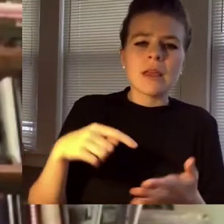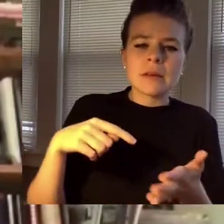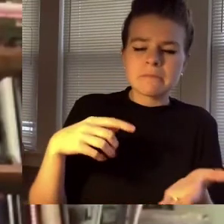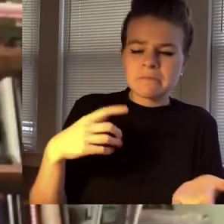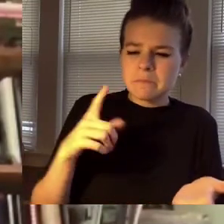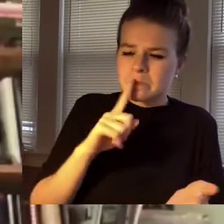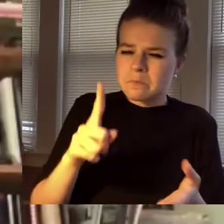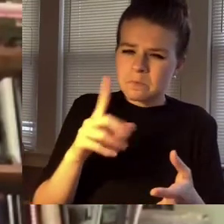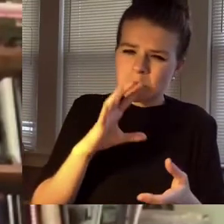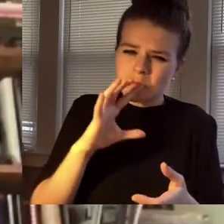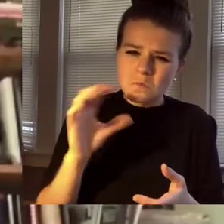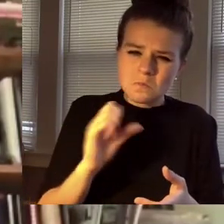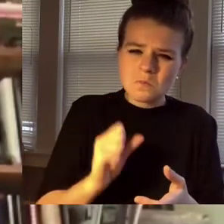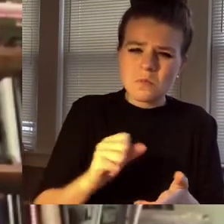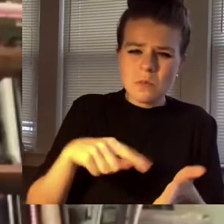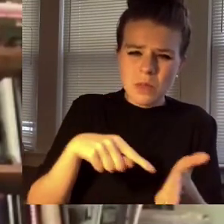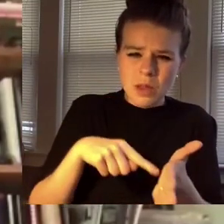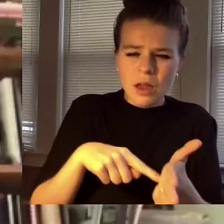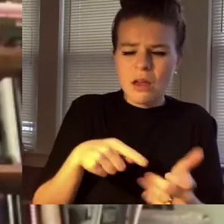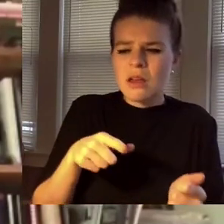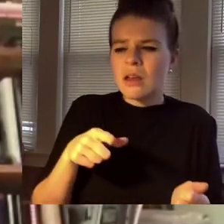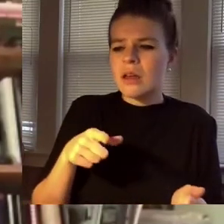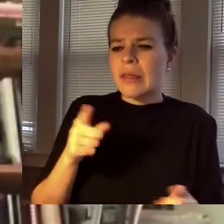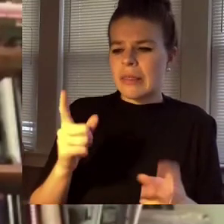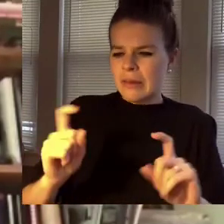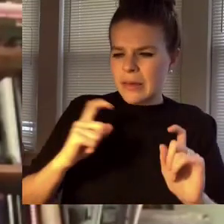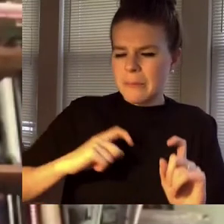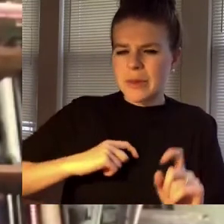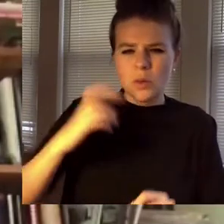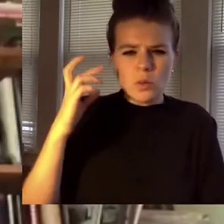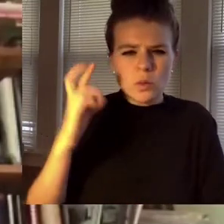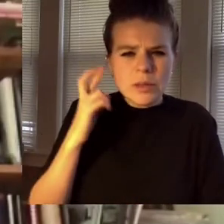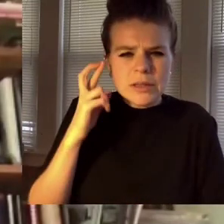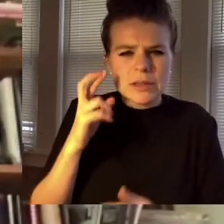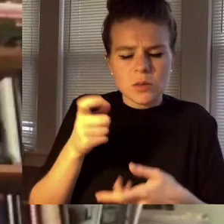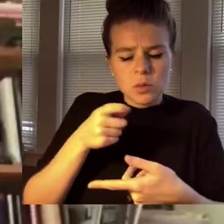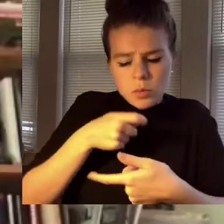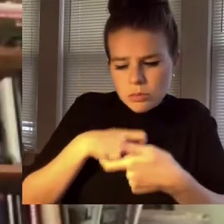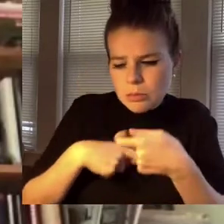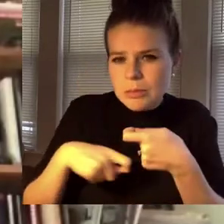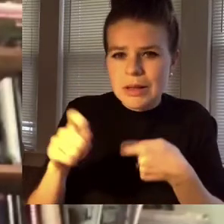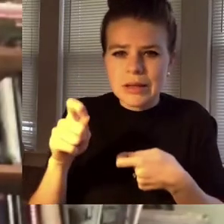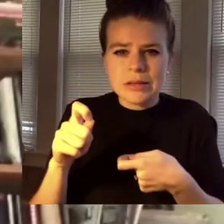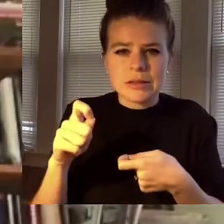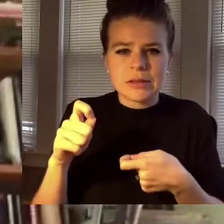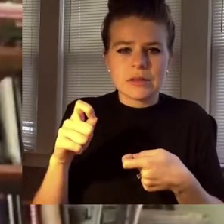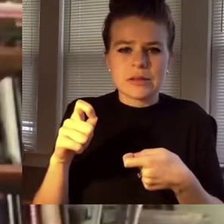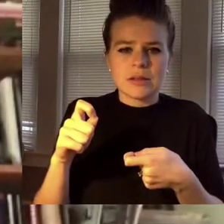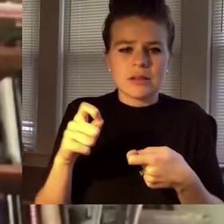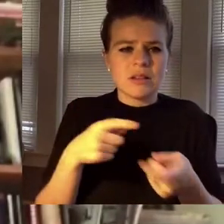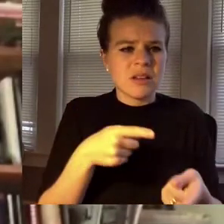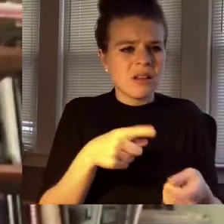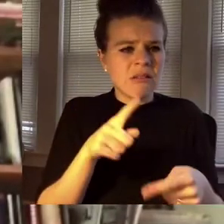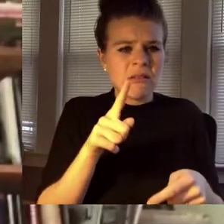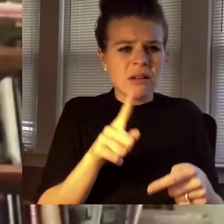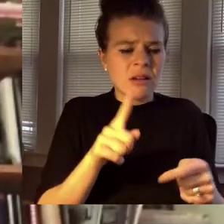campaigners should bear. They gave me reason to replace the